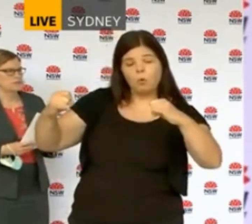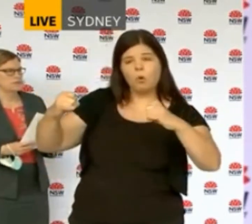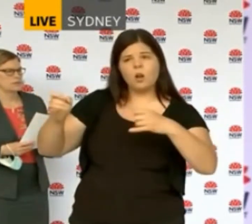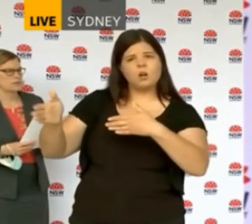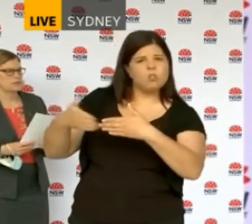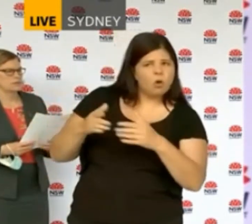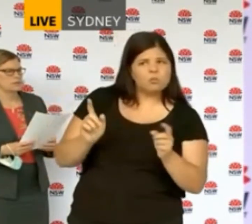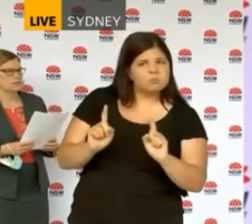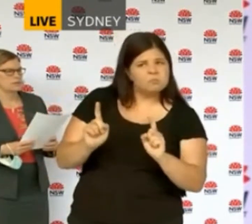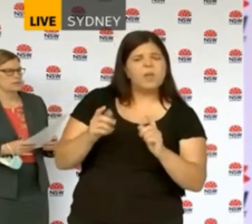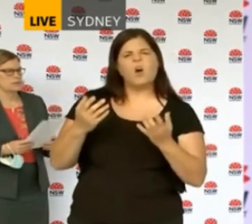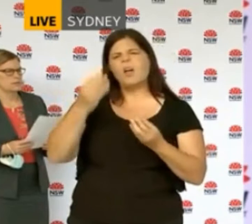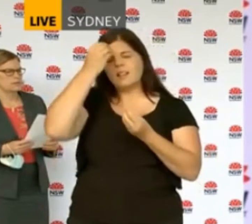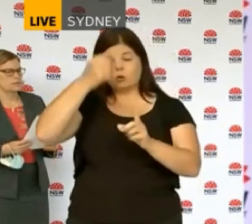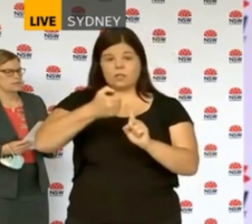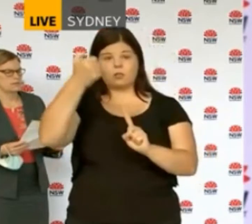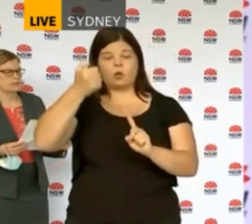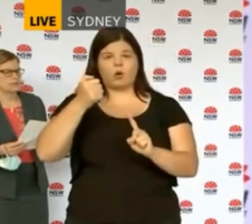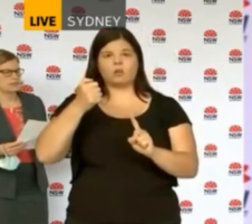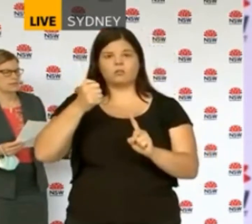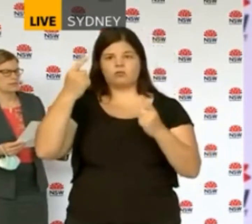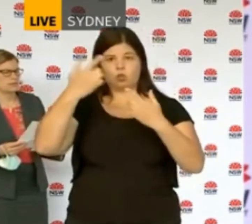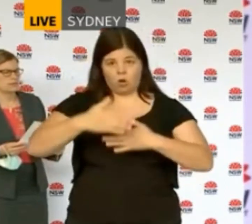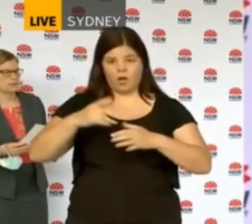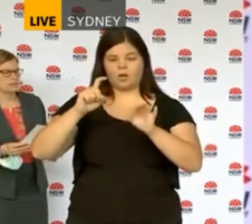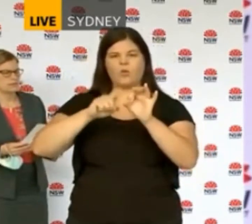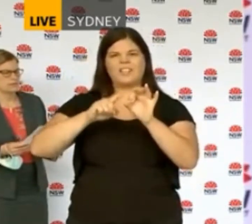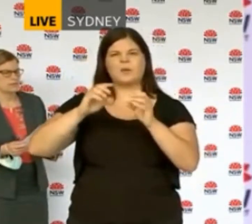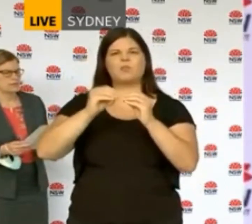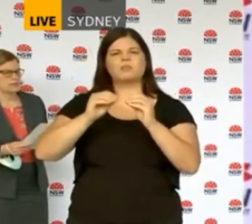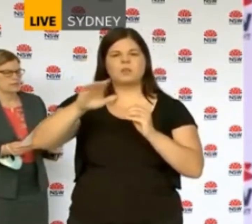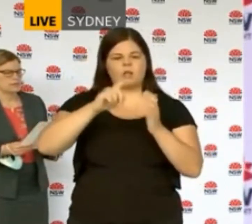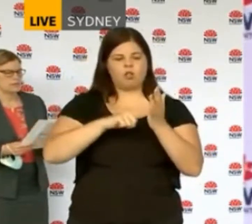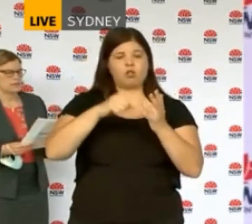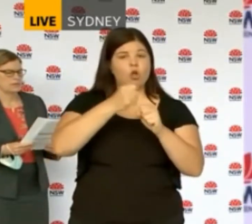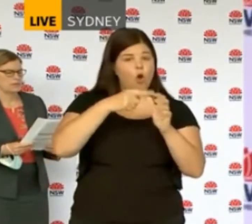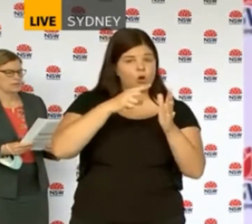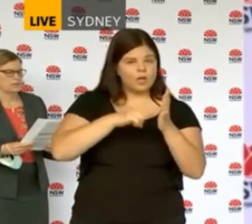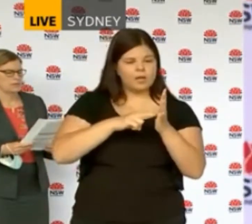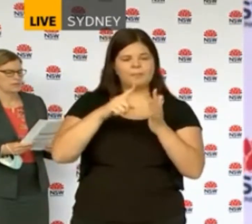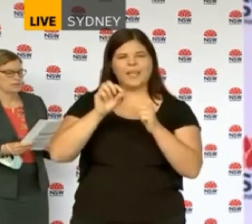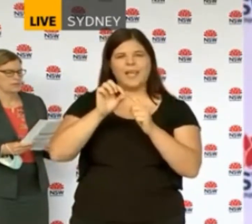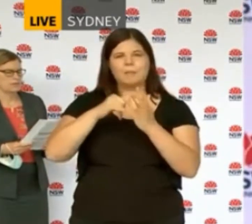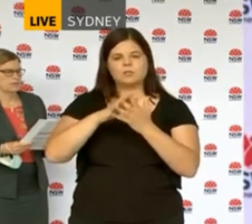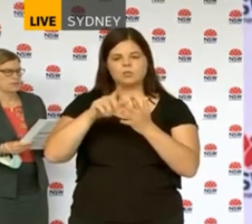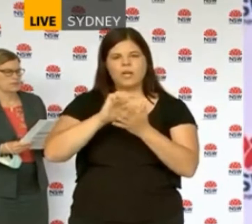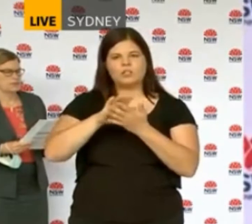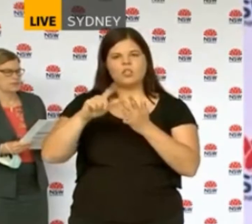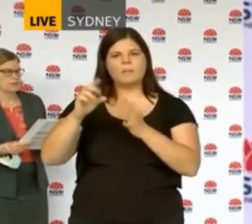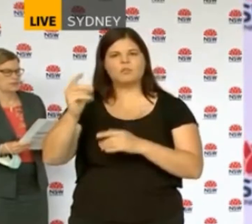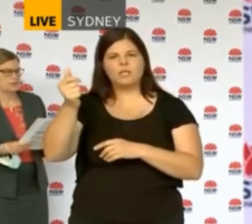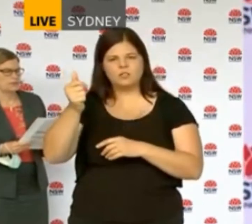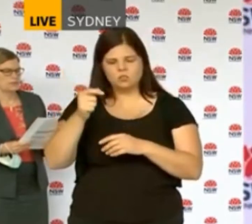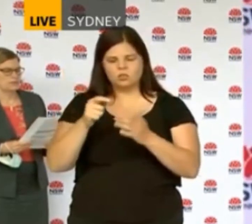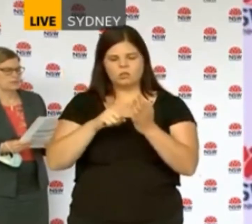I will read the areas, Queensland will go into lockdown for areas of Brisbane, Logan, Ipswich, Moreton and Redlands, and